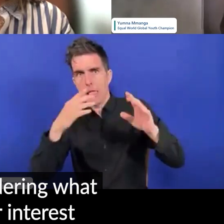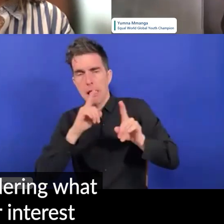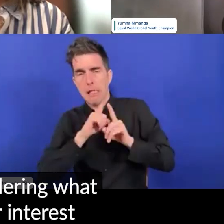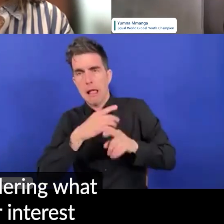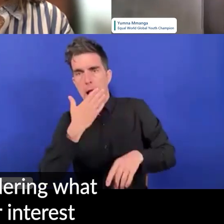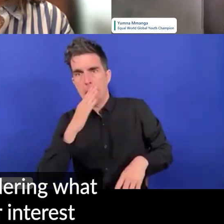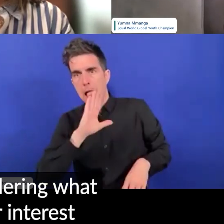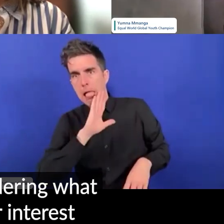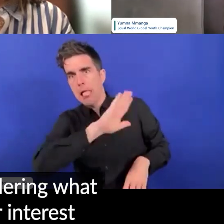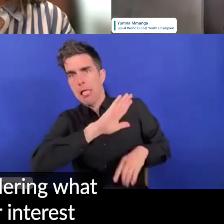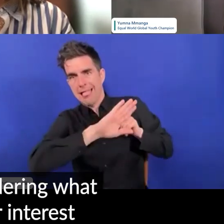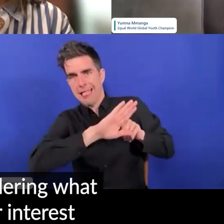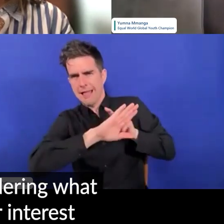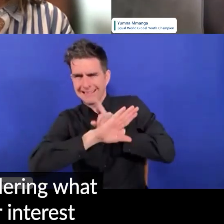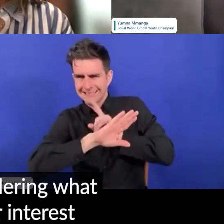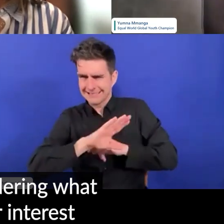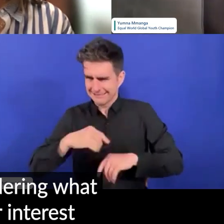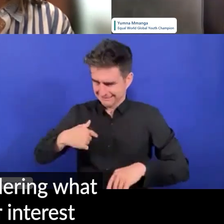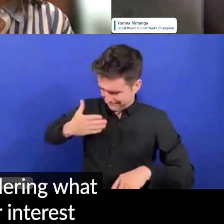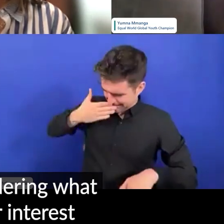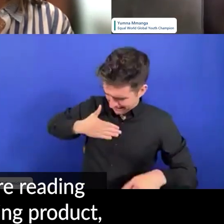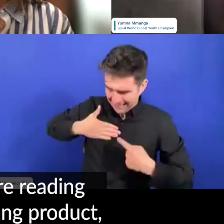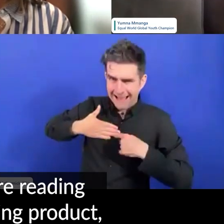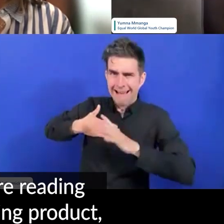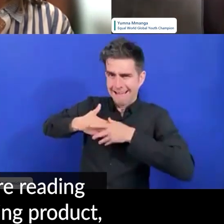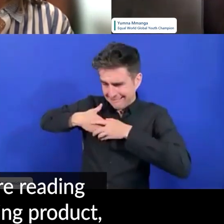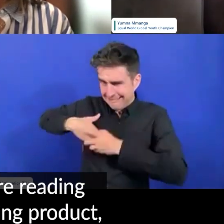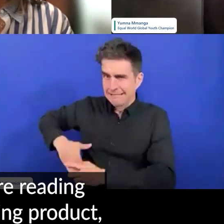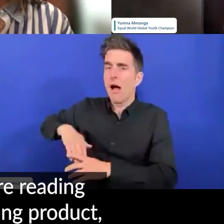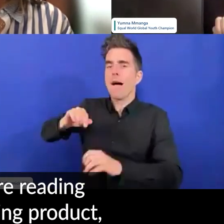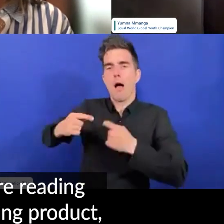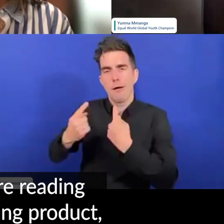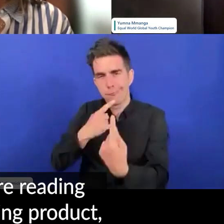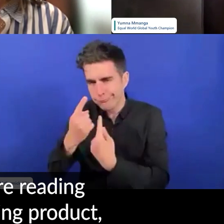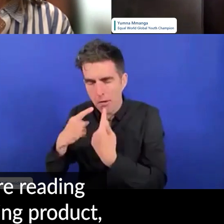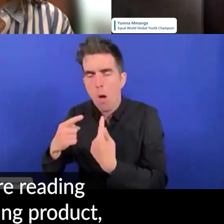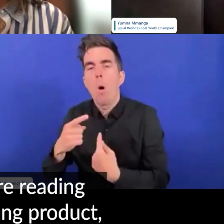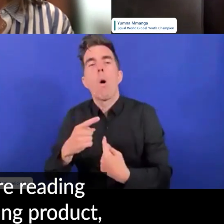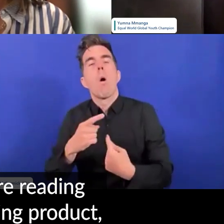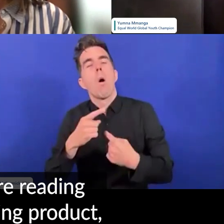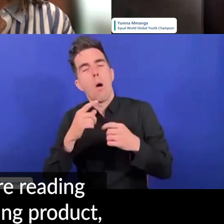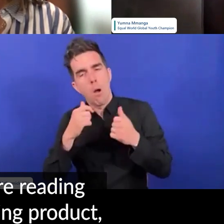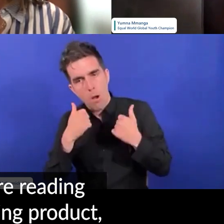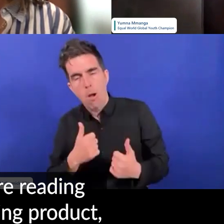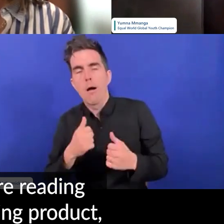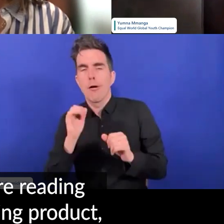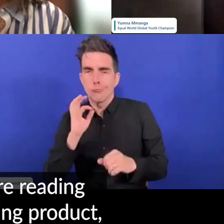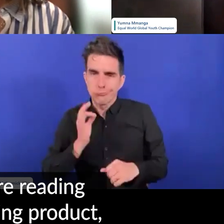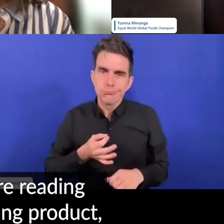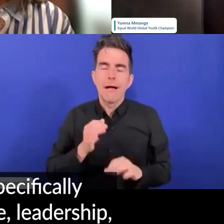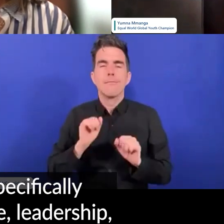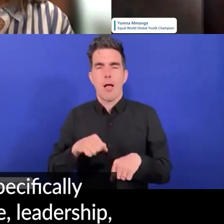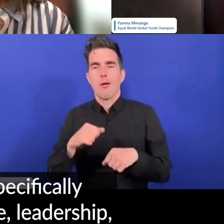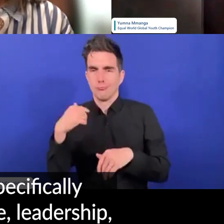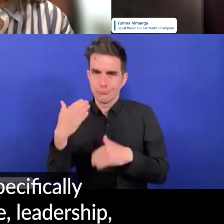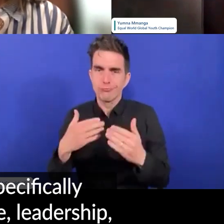wondering, what sparked your interest when you were reading about the learning product,